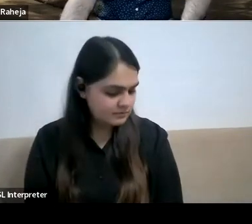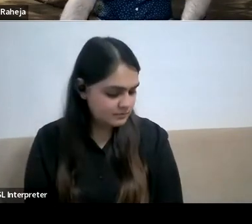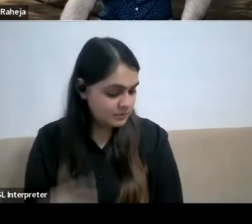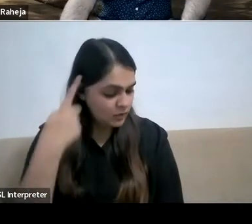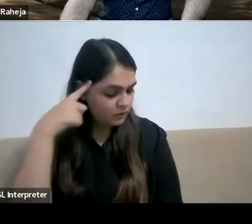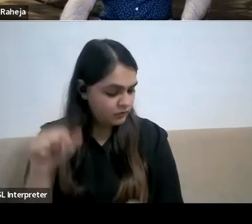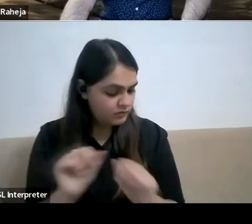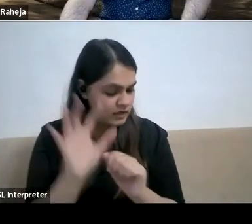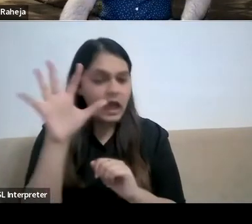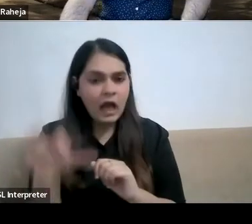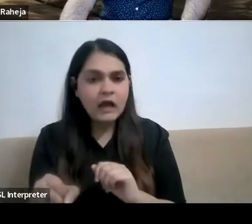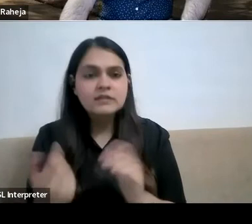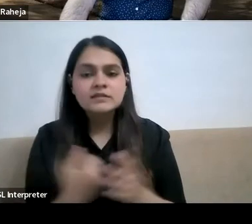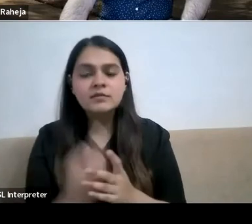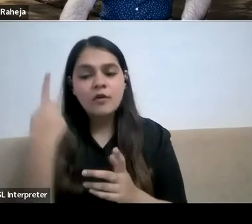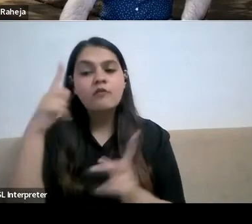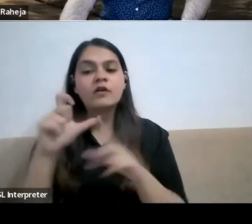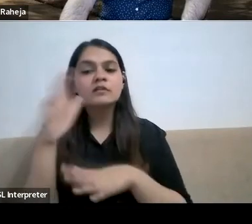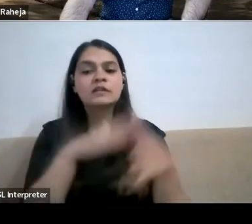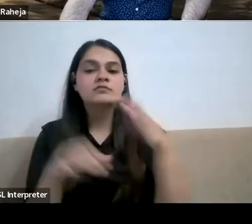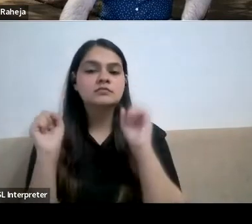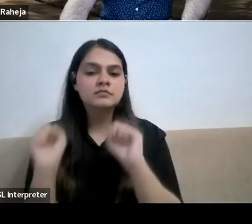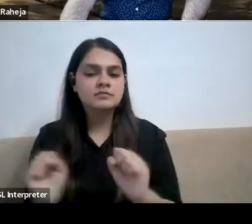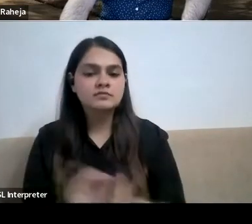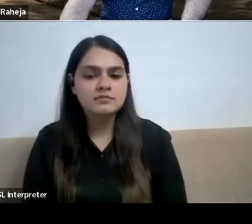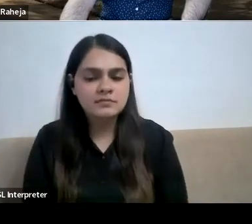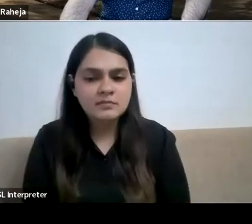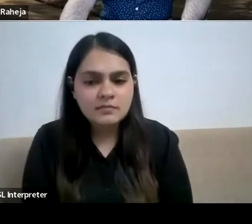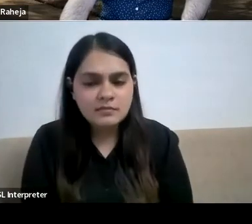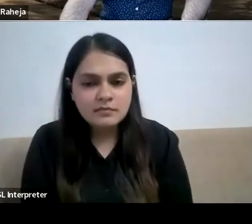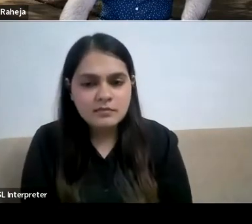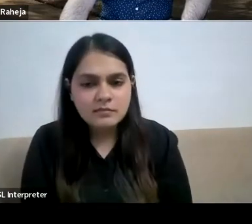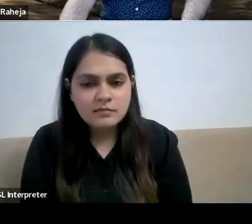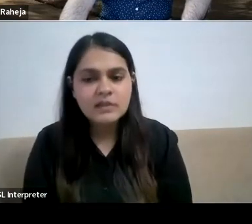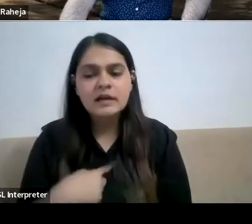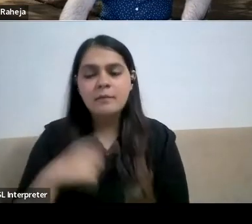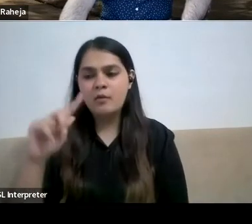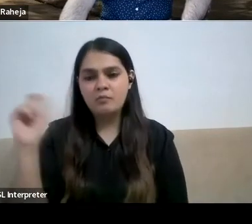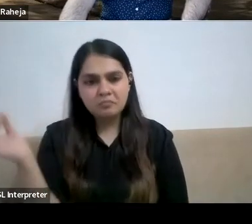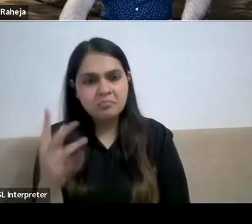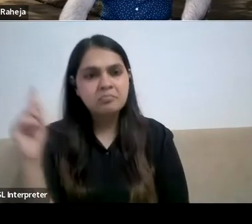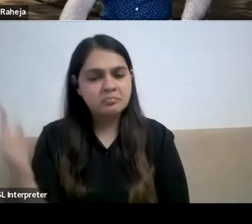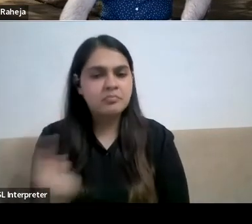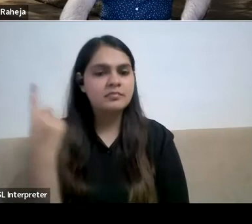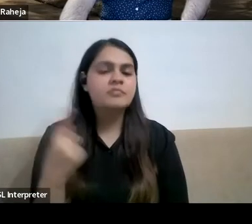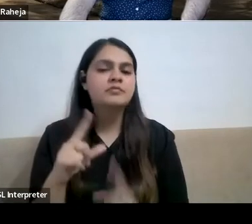for people who are differently abled as well. So we're doing this one after another. And of course,